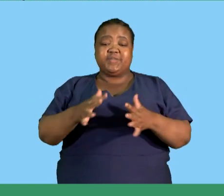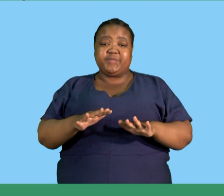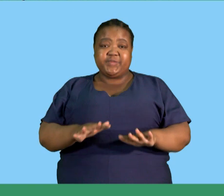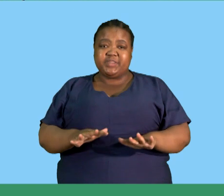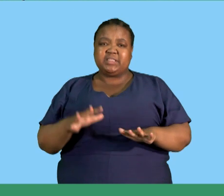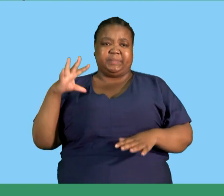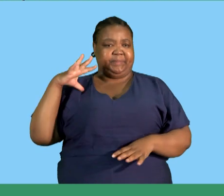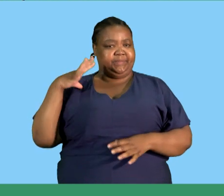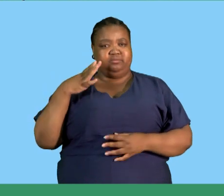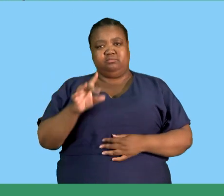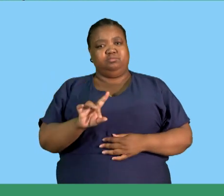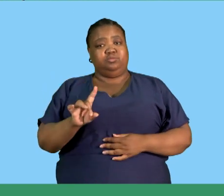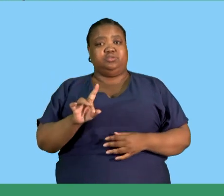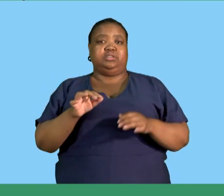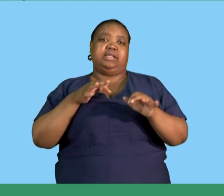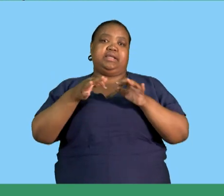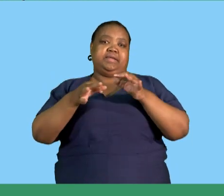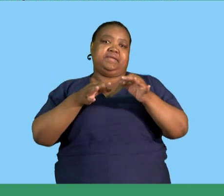to explain